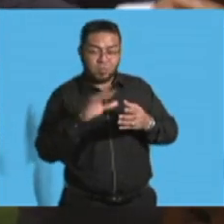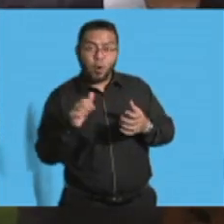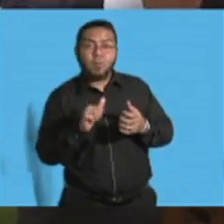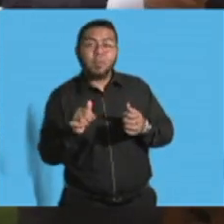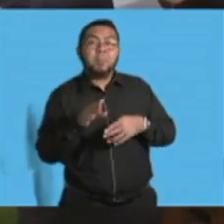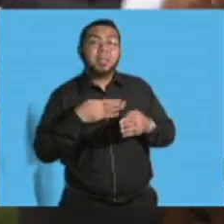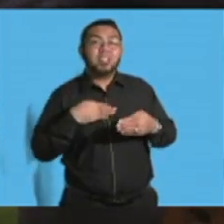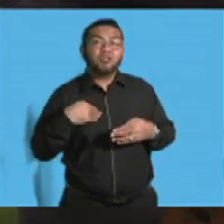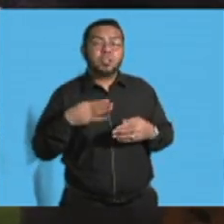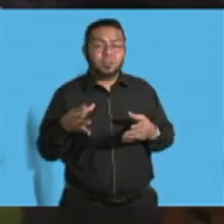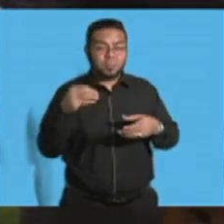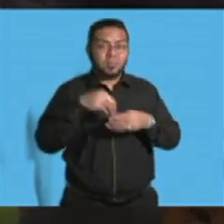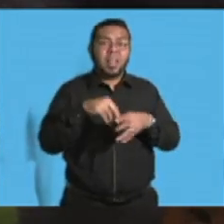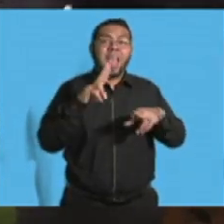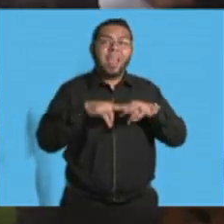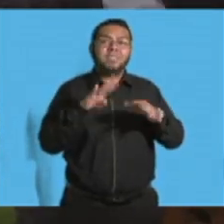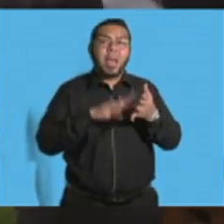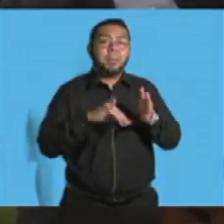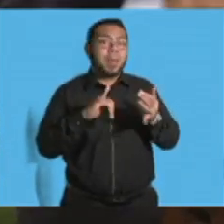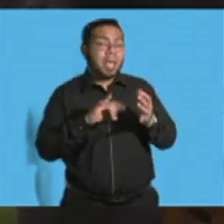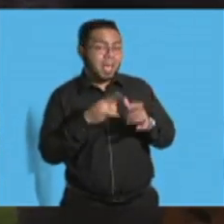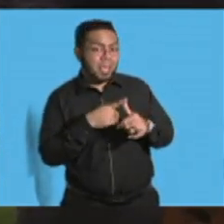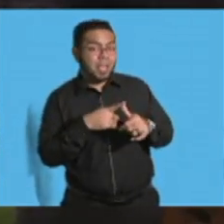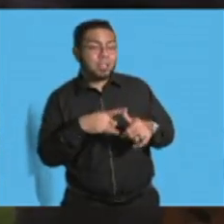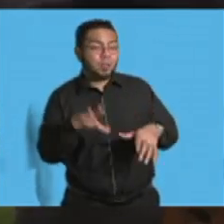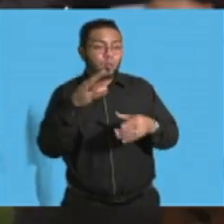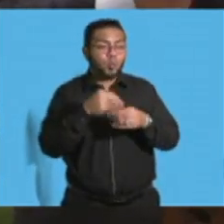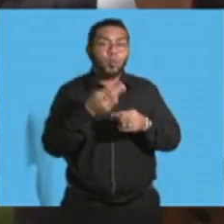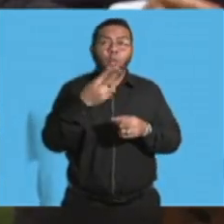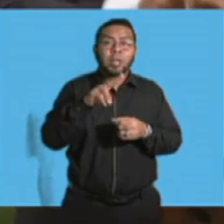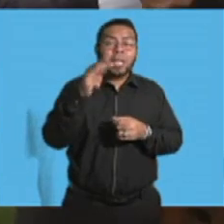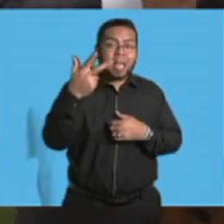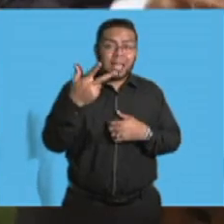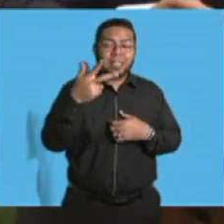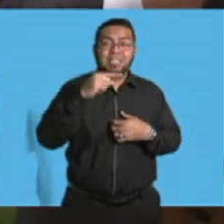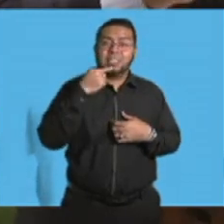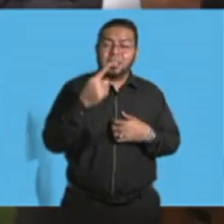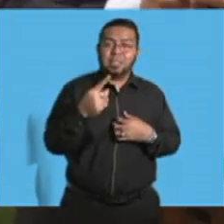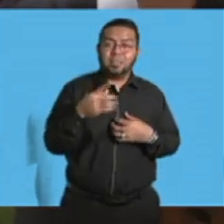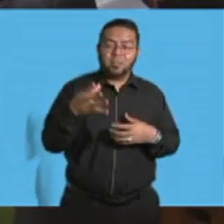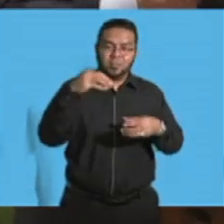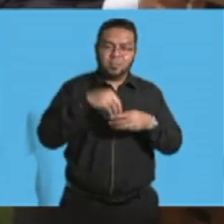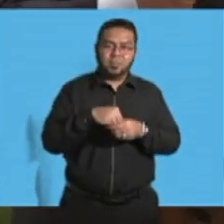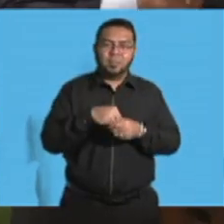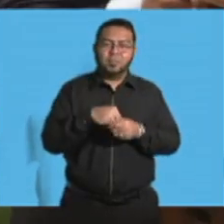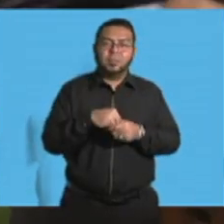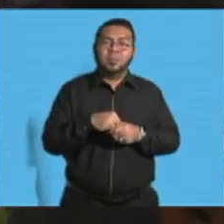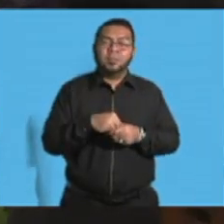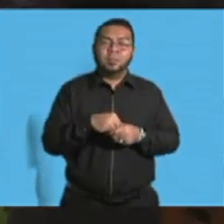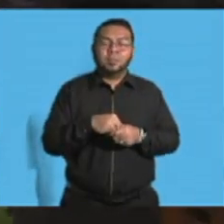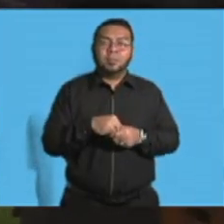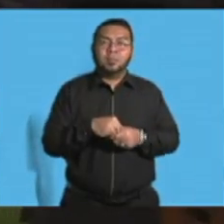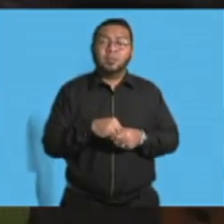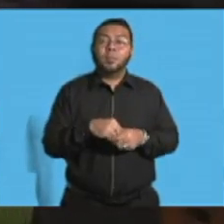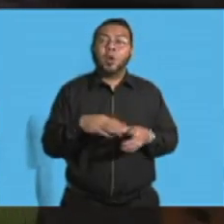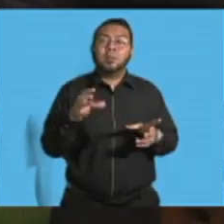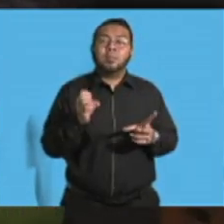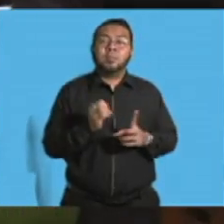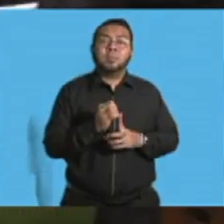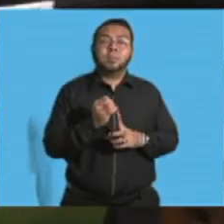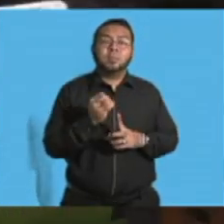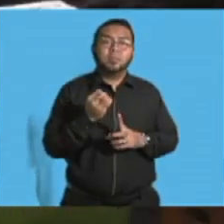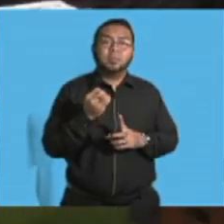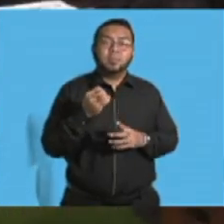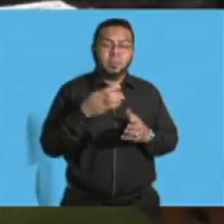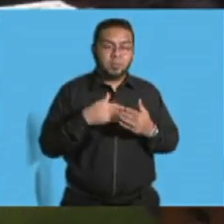accordance with the requirements of the FMA. Section 28 says, Madam Speaker, a permanent secretary is responsible for inter alia the effective, efficient and economical management of the